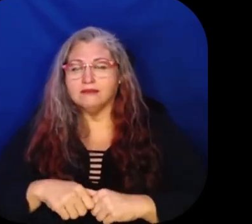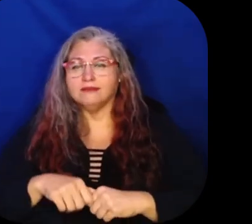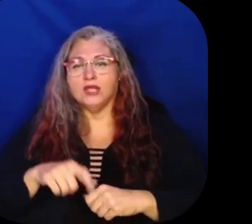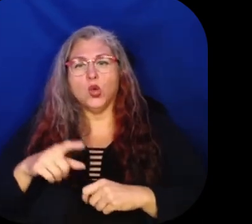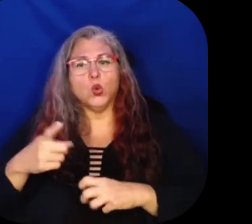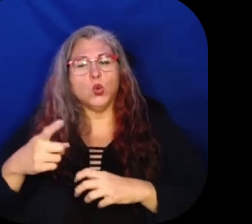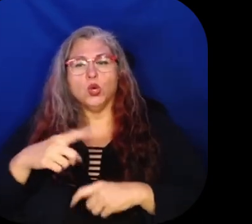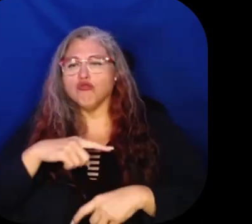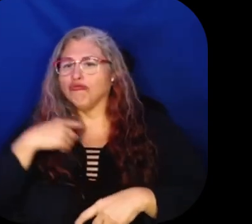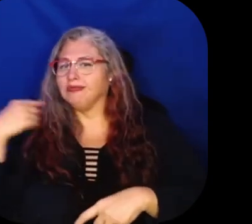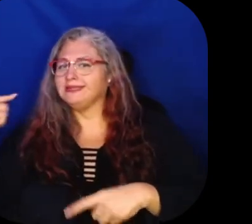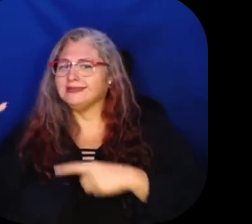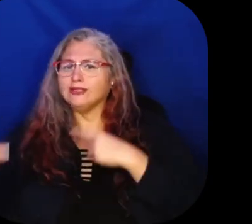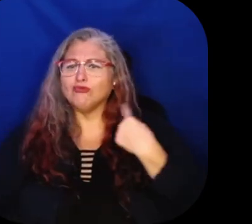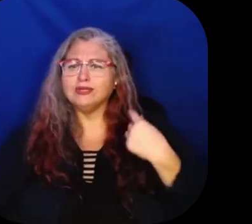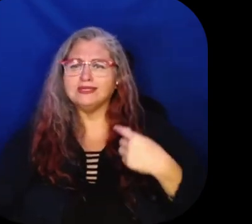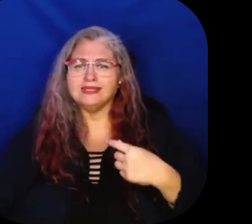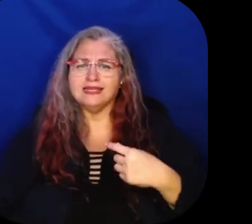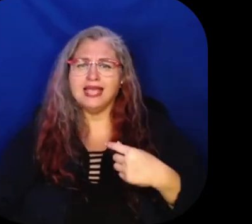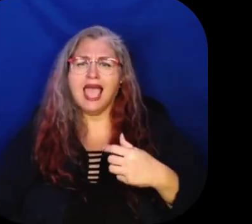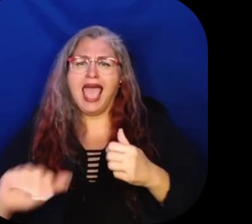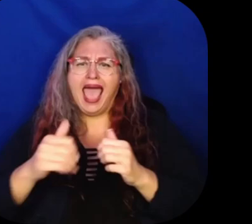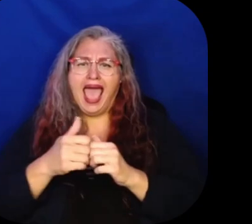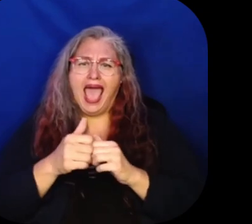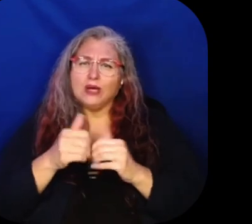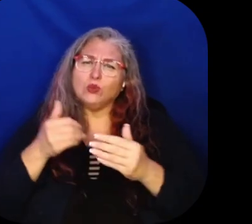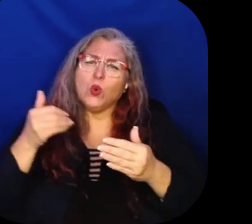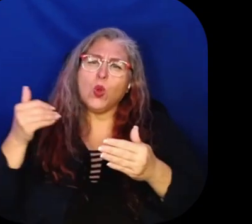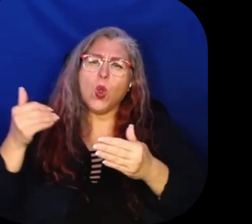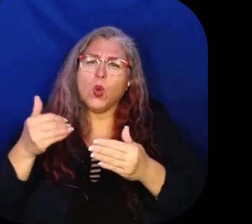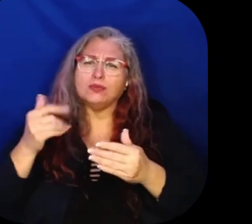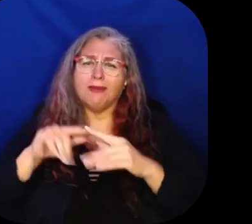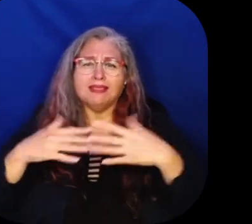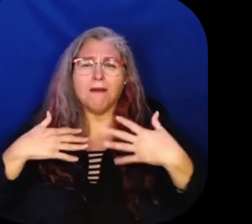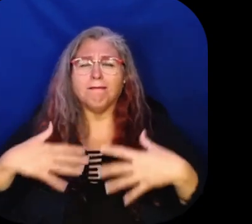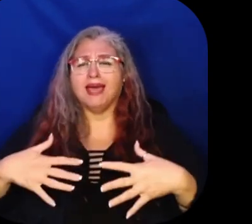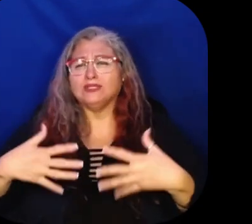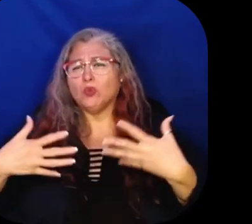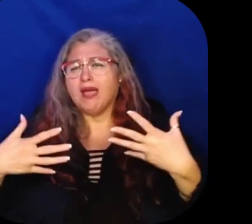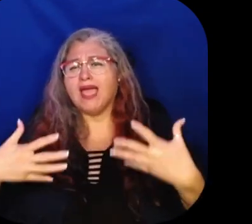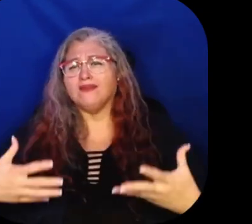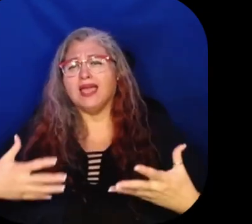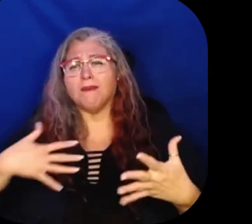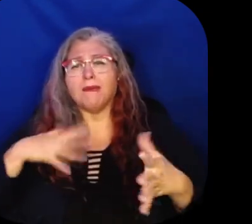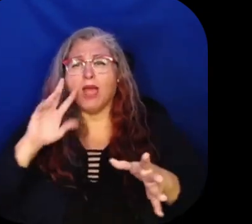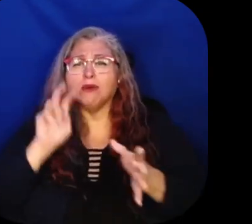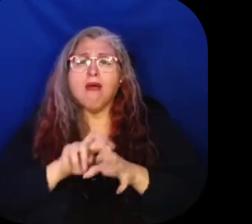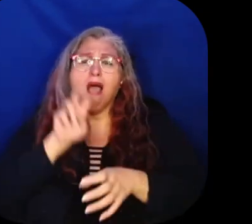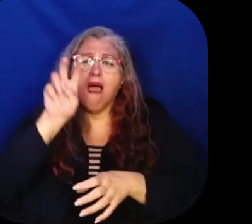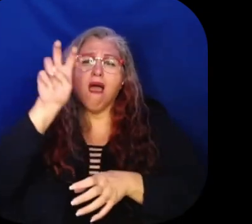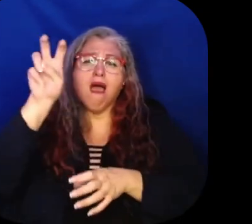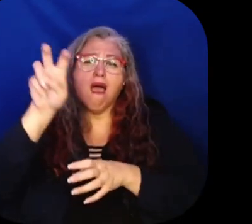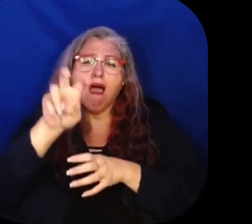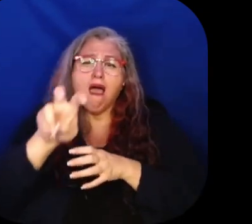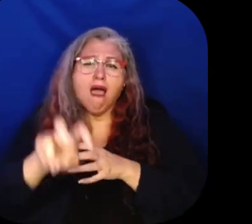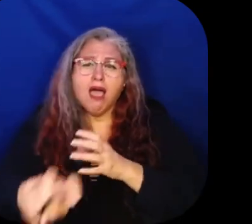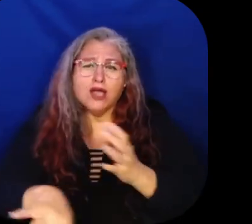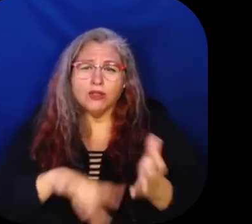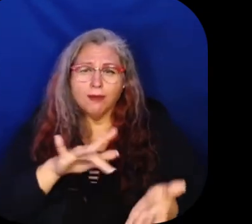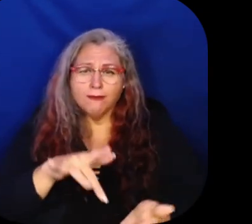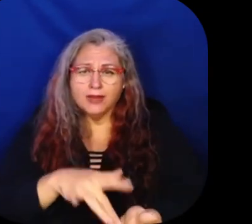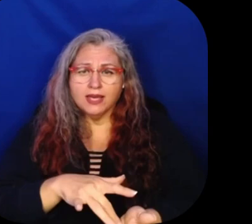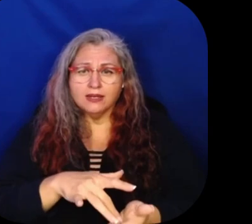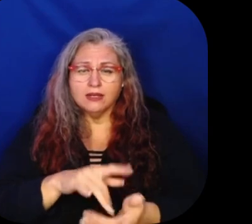risky. Had to close just a little, but this body's so heavy, I might plunge into middle. But then what would